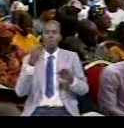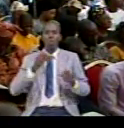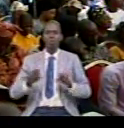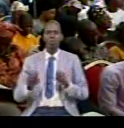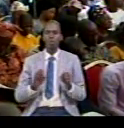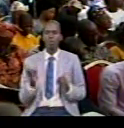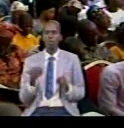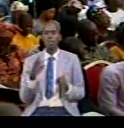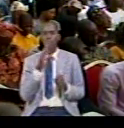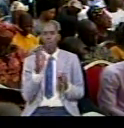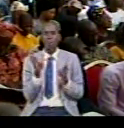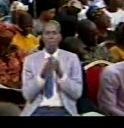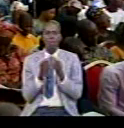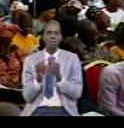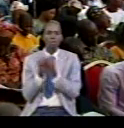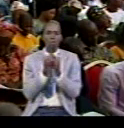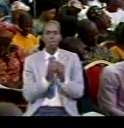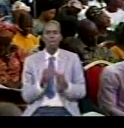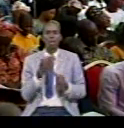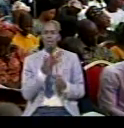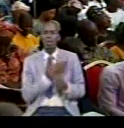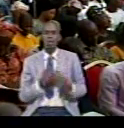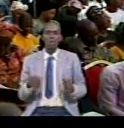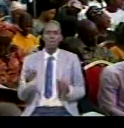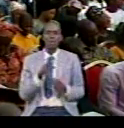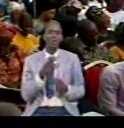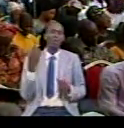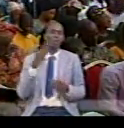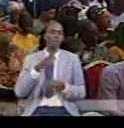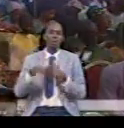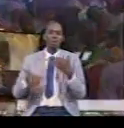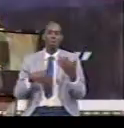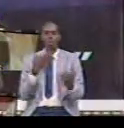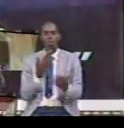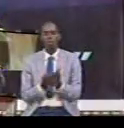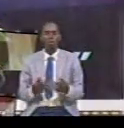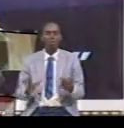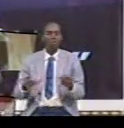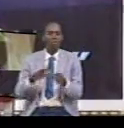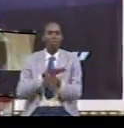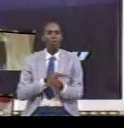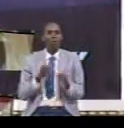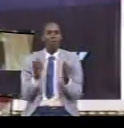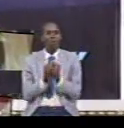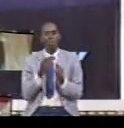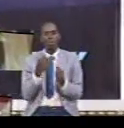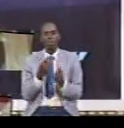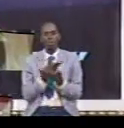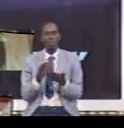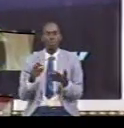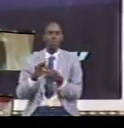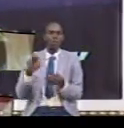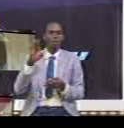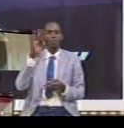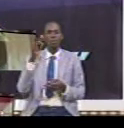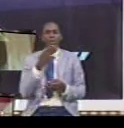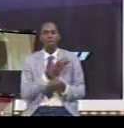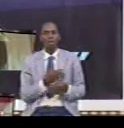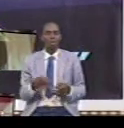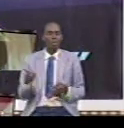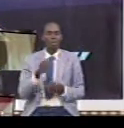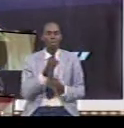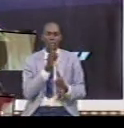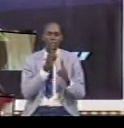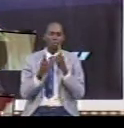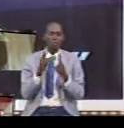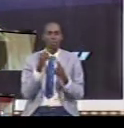were assembled together, and they were all filled with the Holy Ghost, and they spake